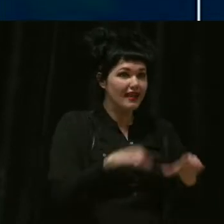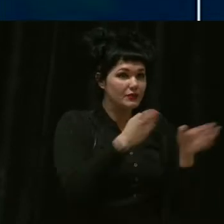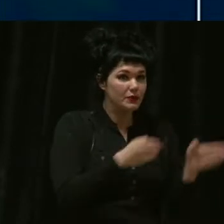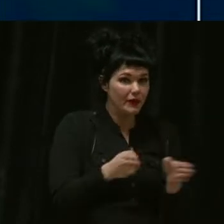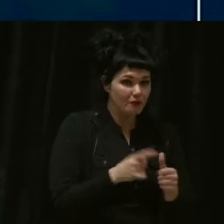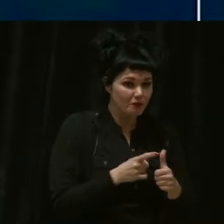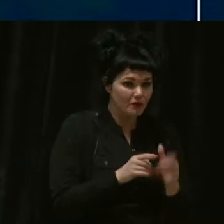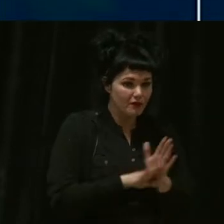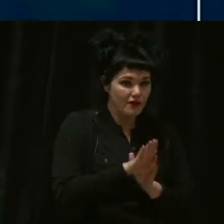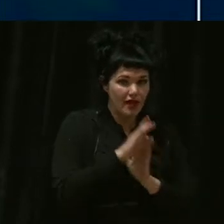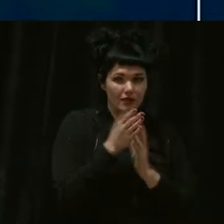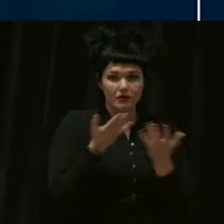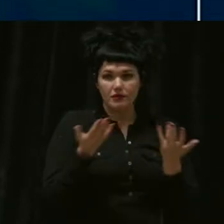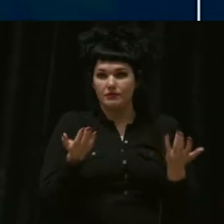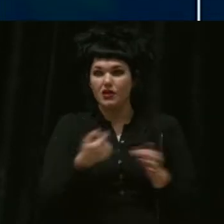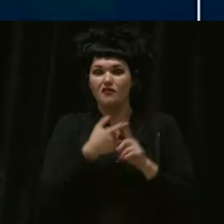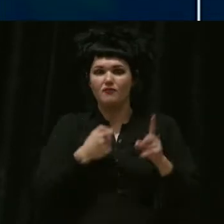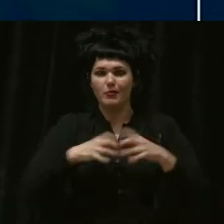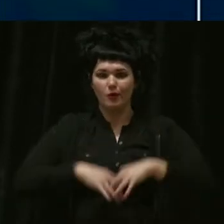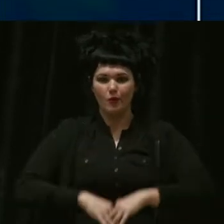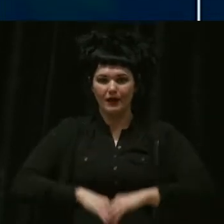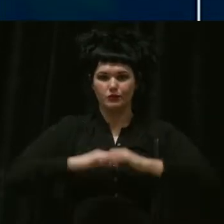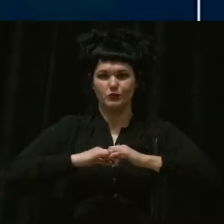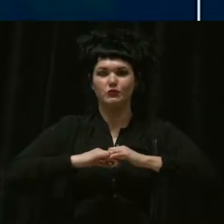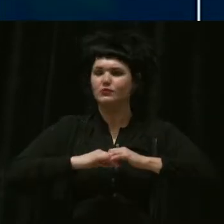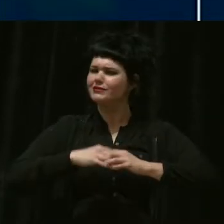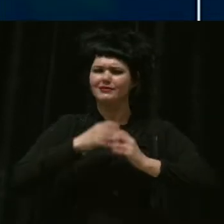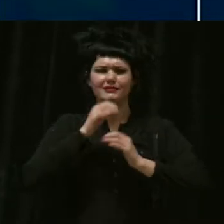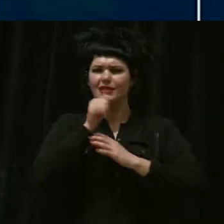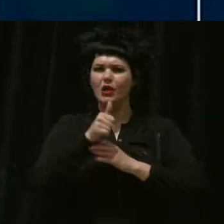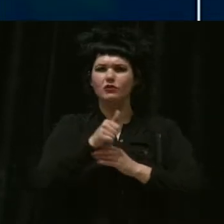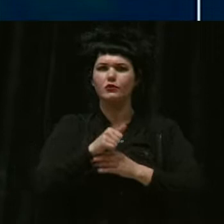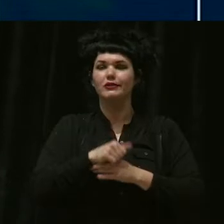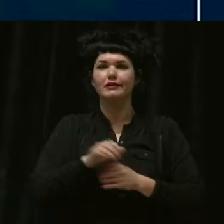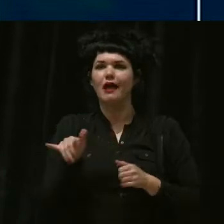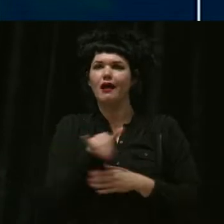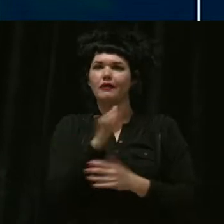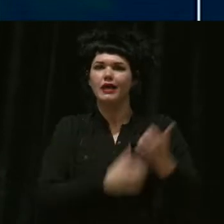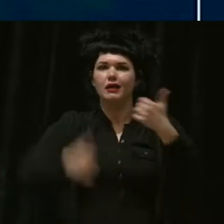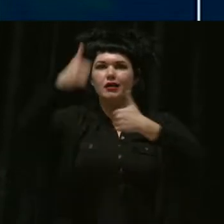developed from the grassroots level, these were not top-down handed